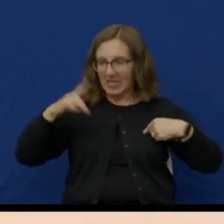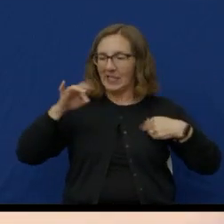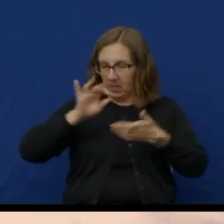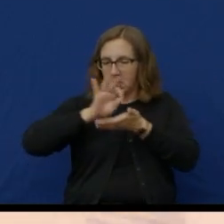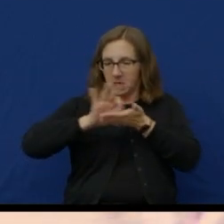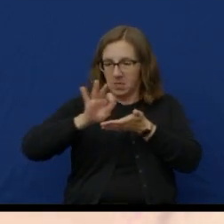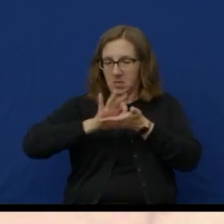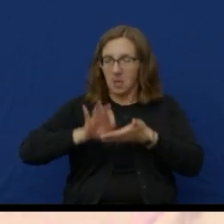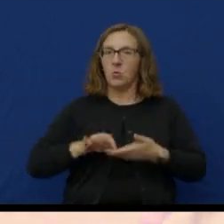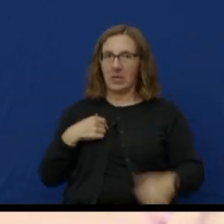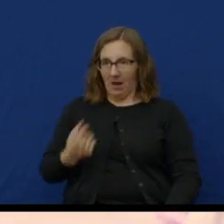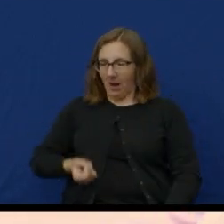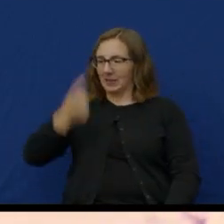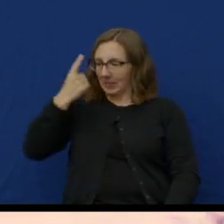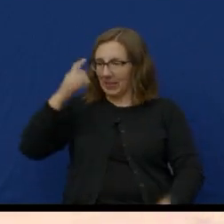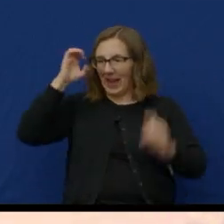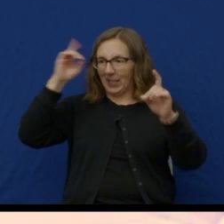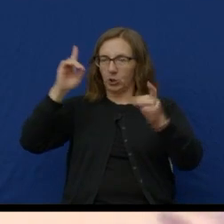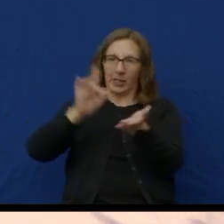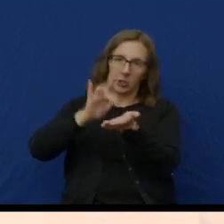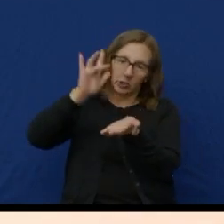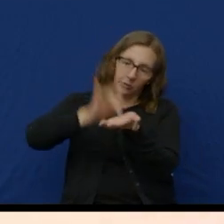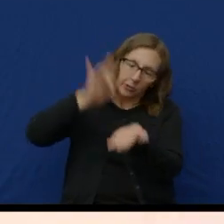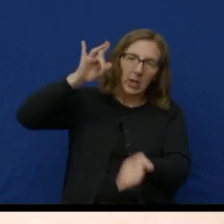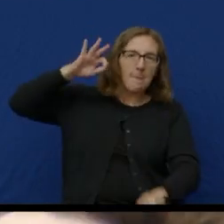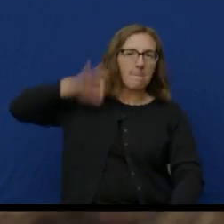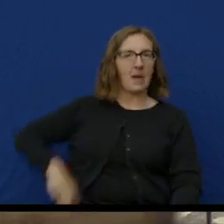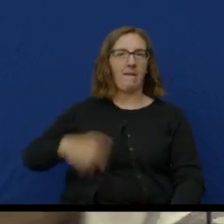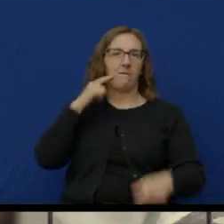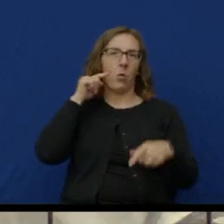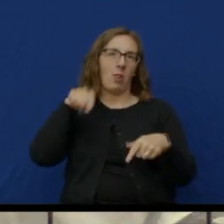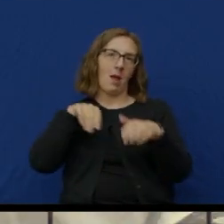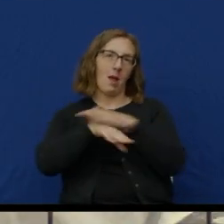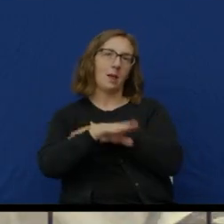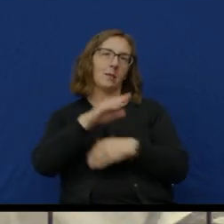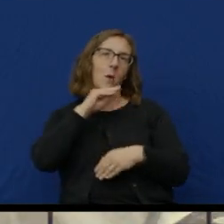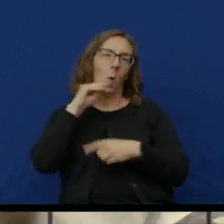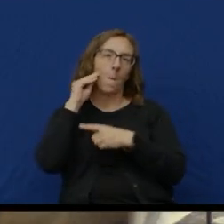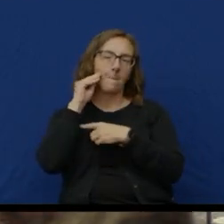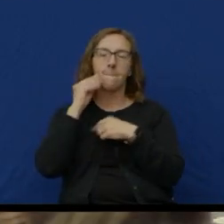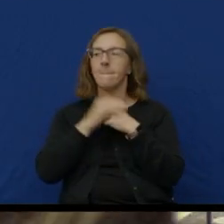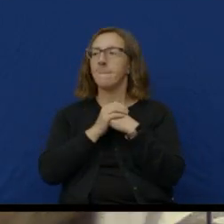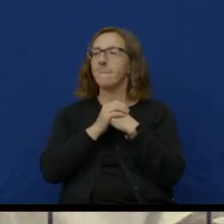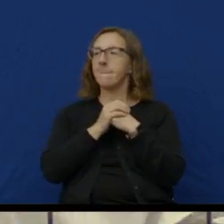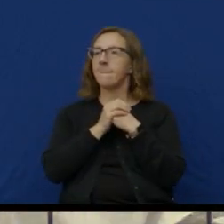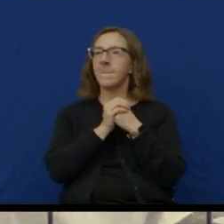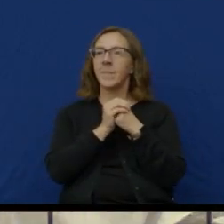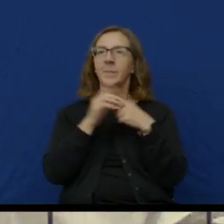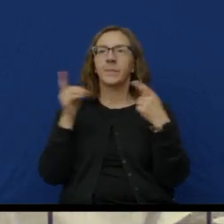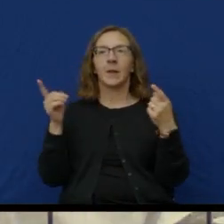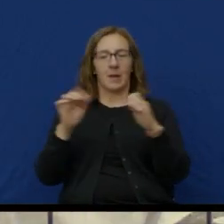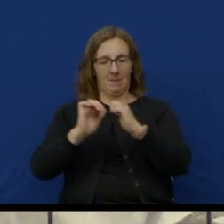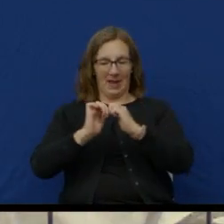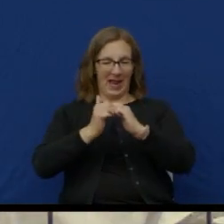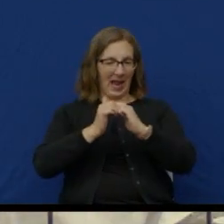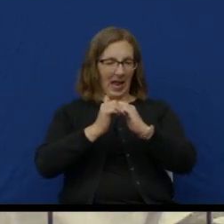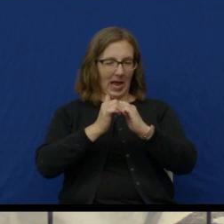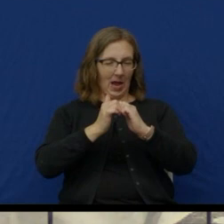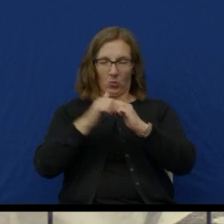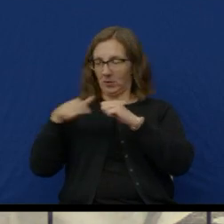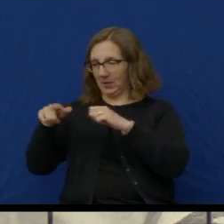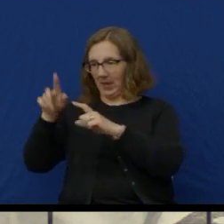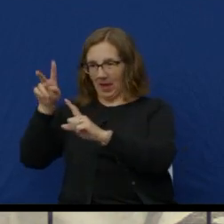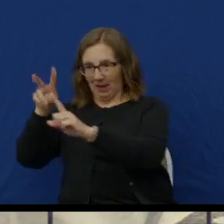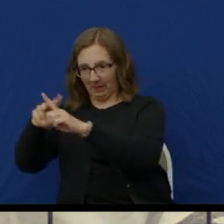advantage educationally to have that. Now, there's a different level of bandwidth that's needed for certain applications versus instruction. And